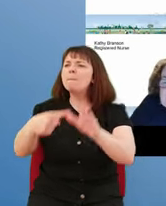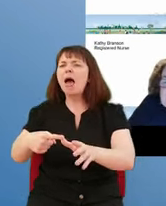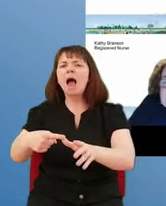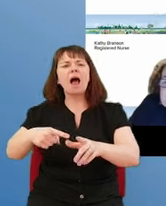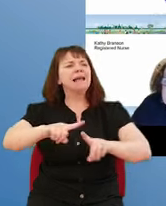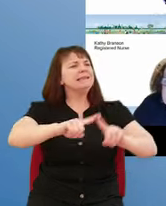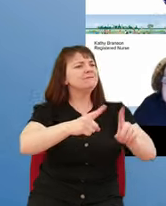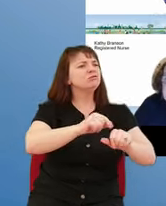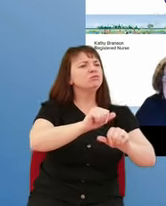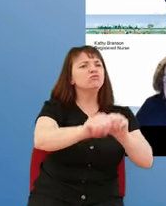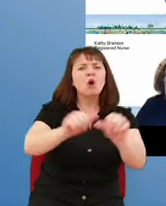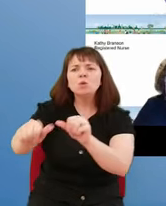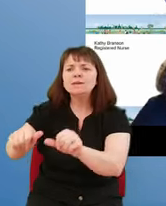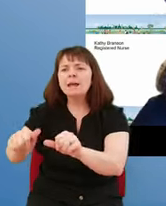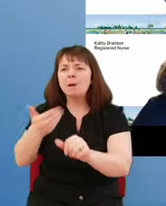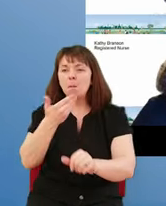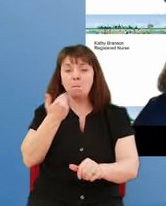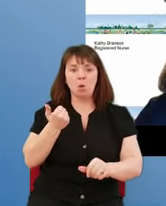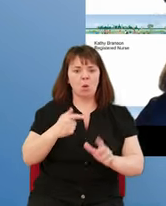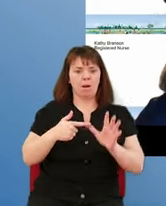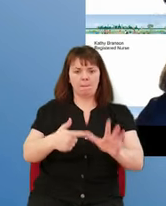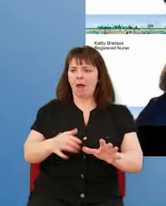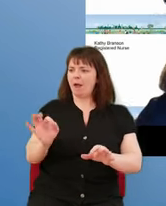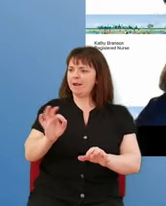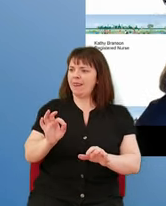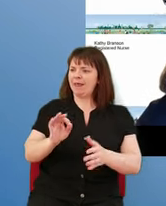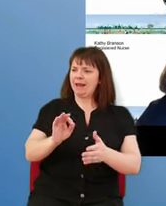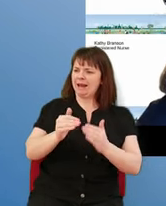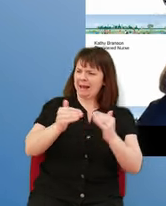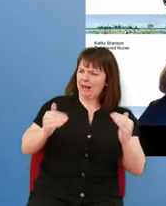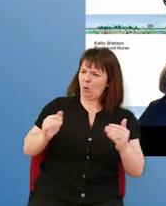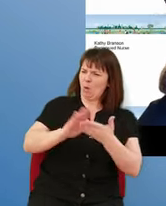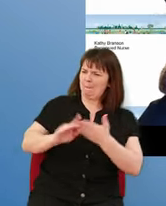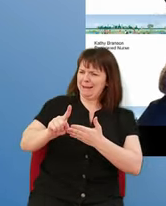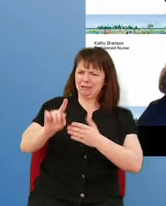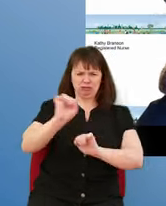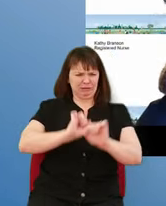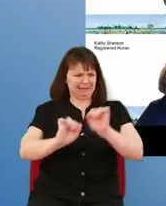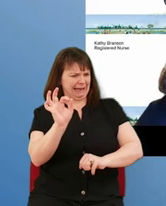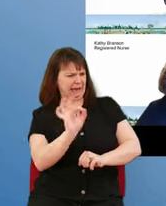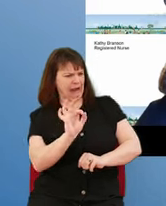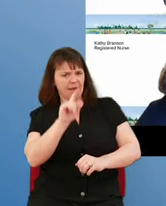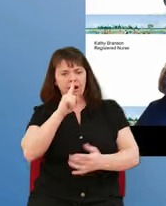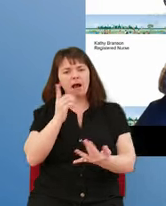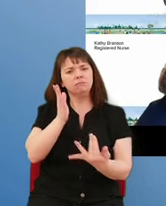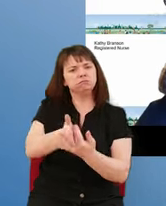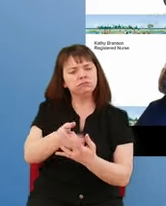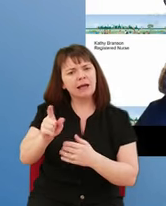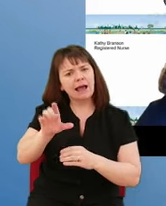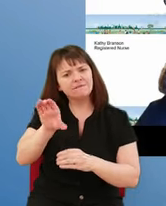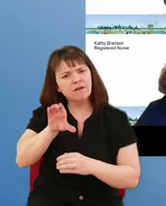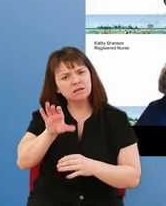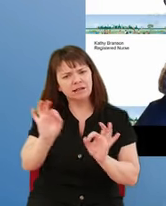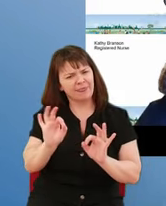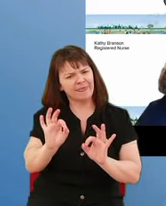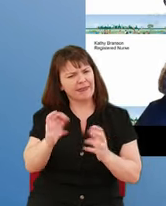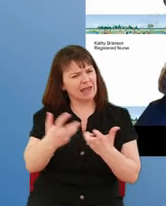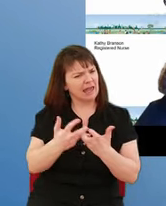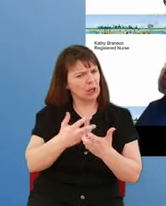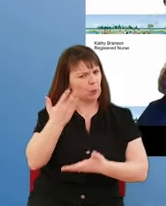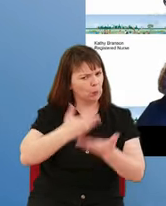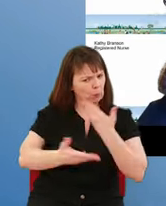access the funding. So those were my two questions. Thank you. Thank you, Kathy. Really good questions